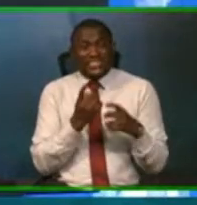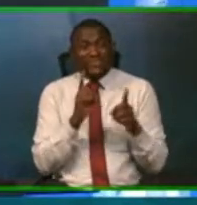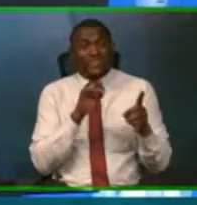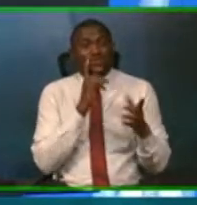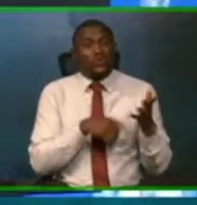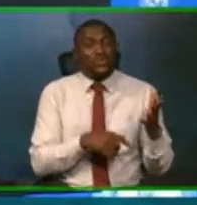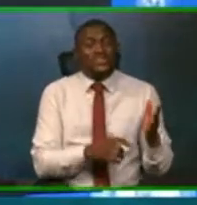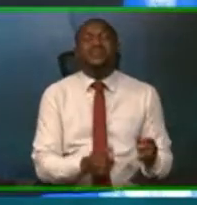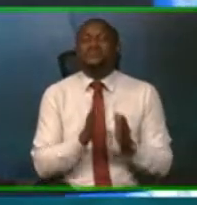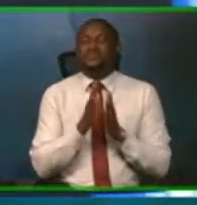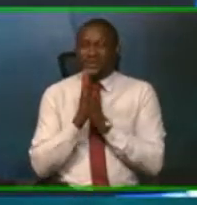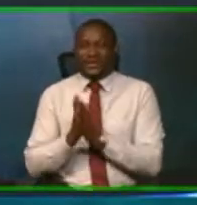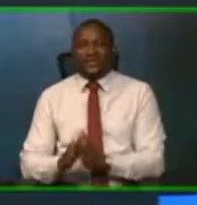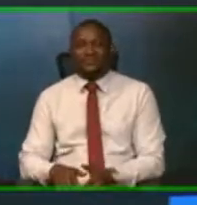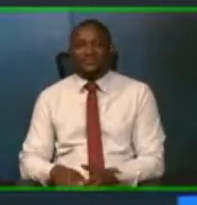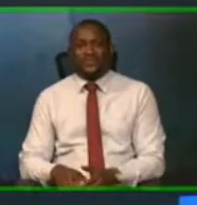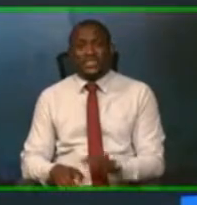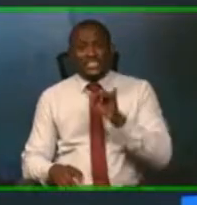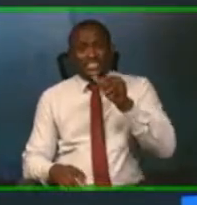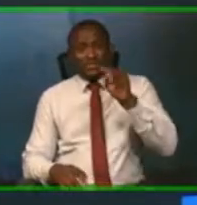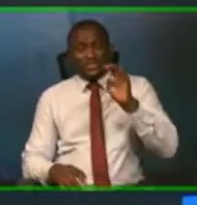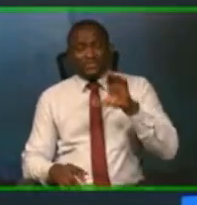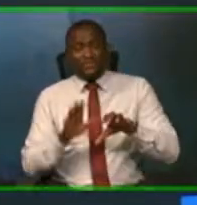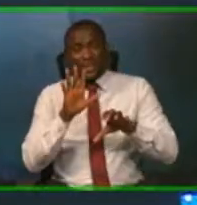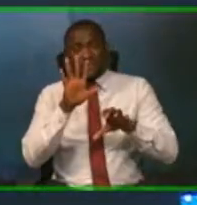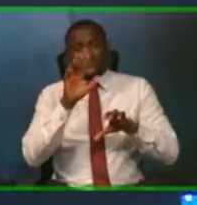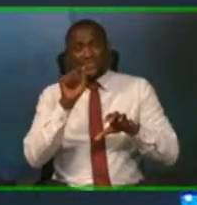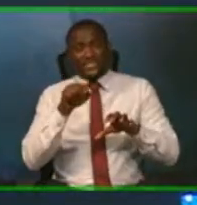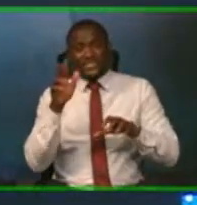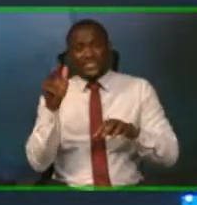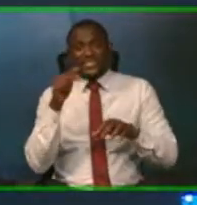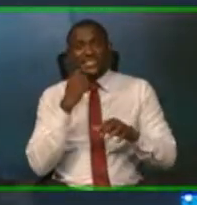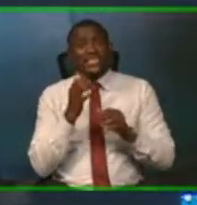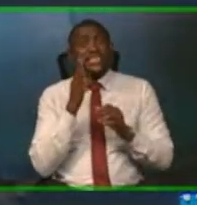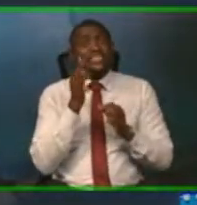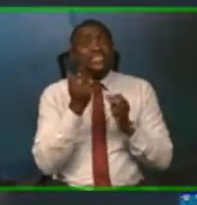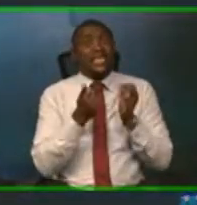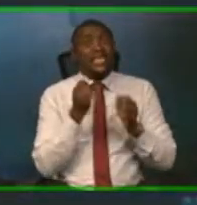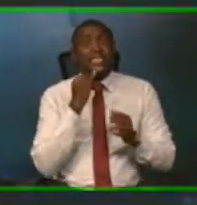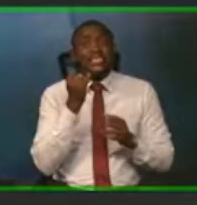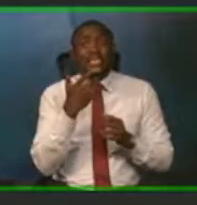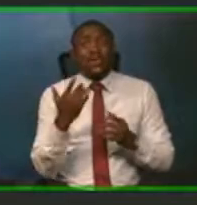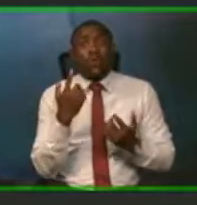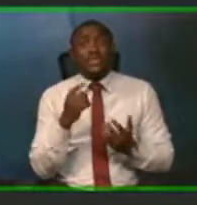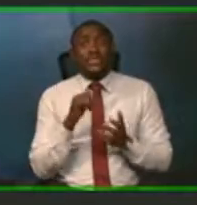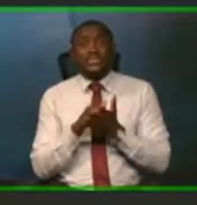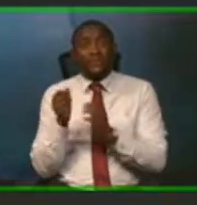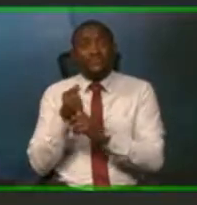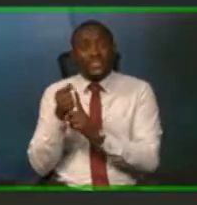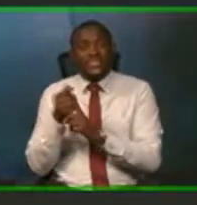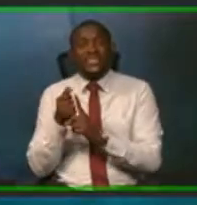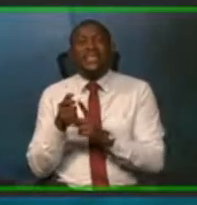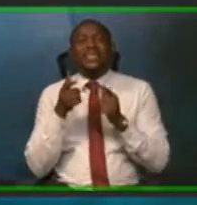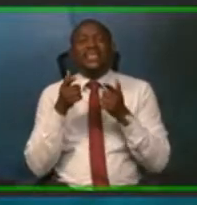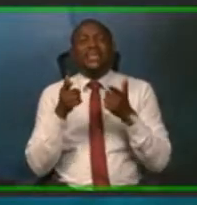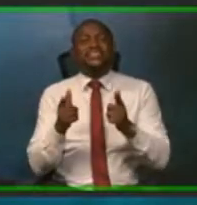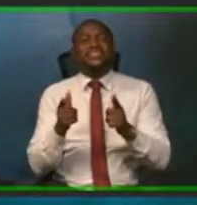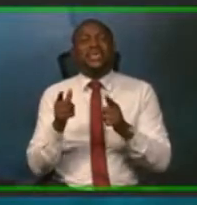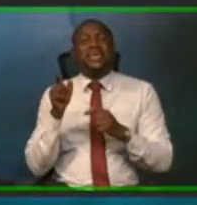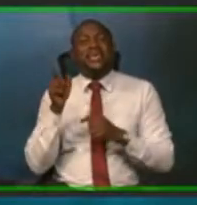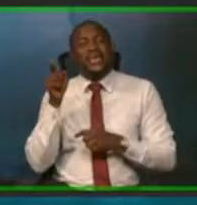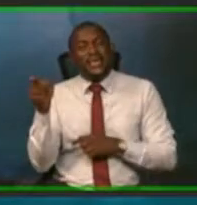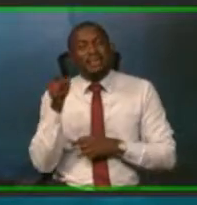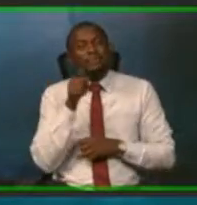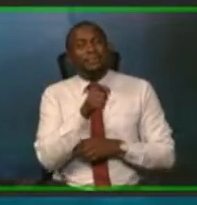James 5:13, is anyone afflicted? He says, let him pray. Are we learning